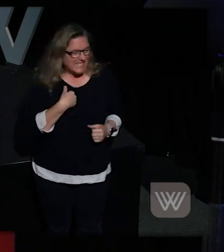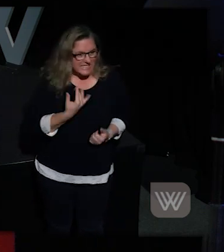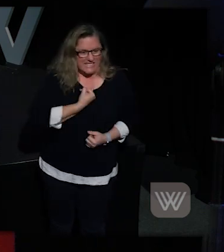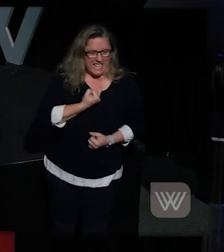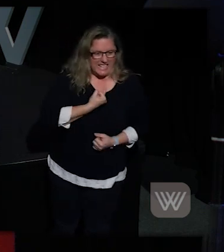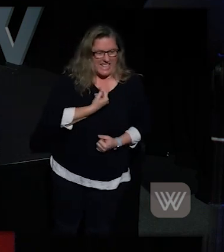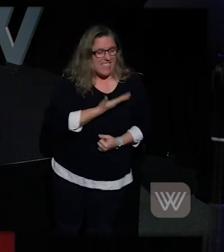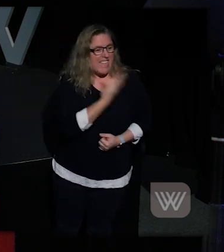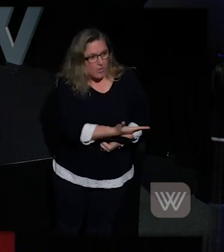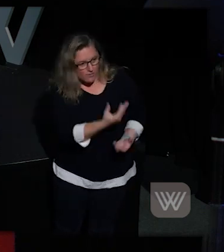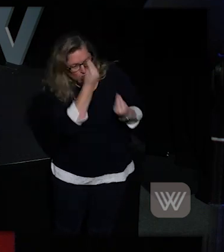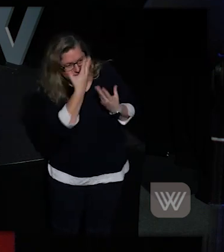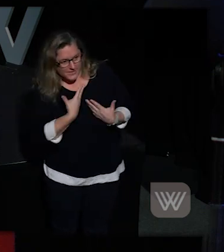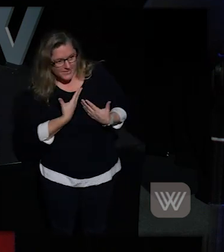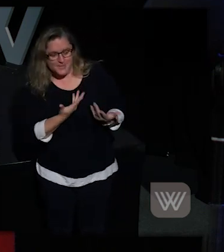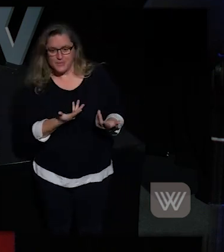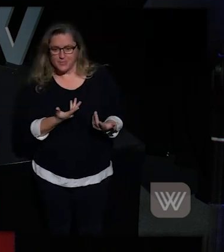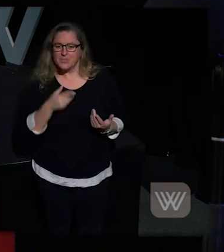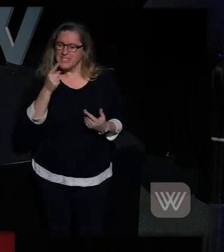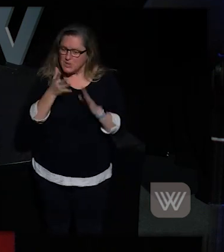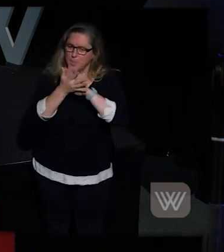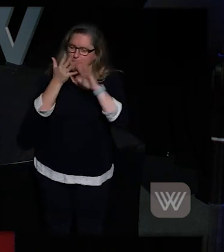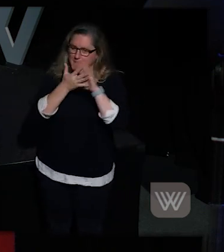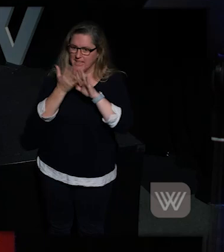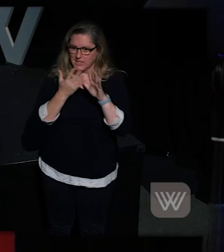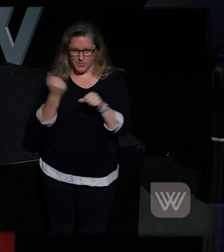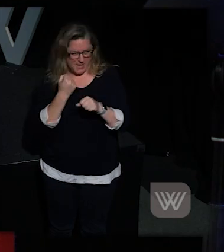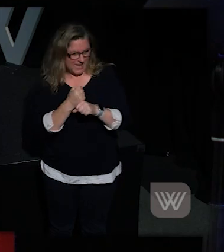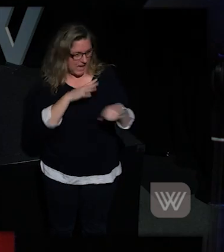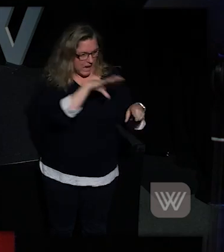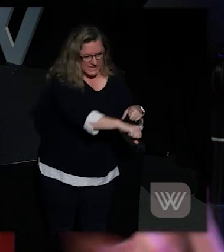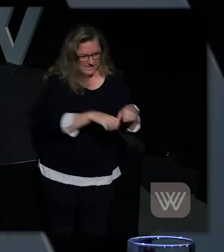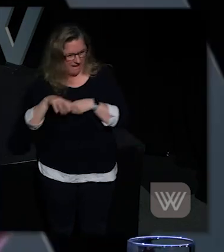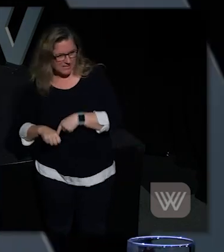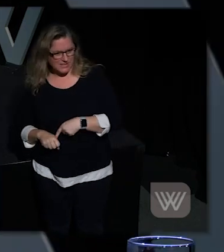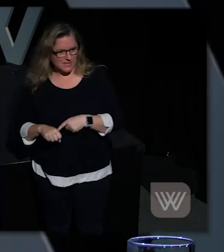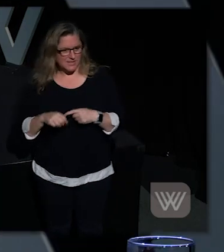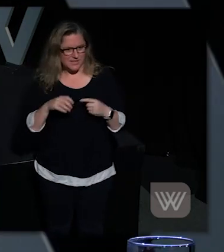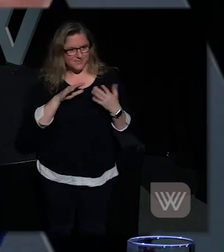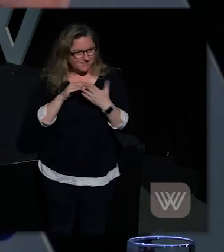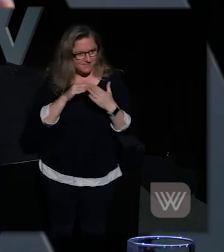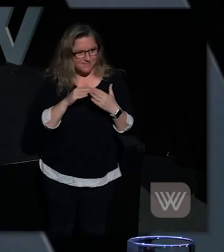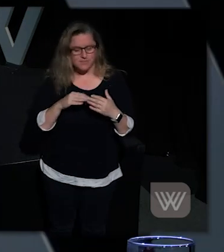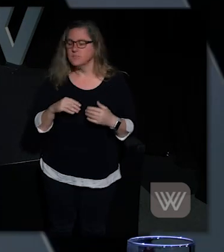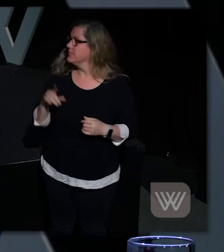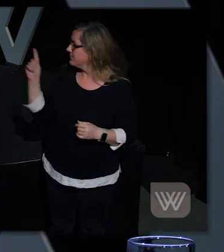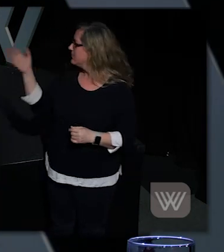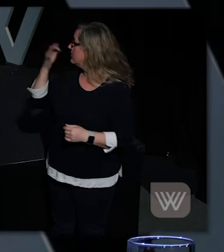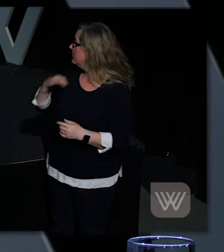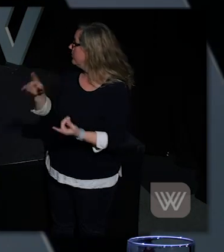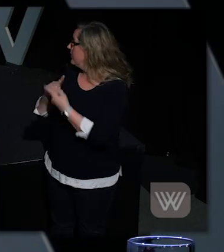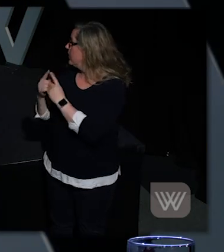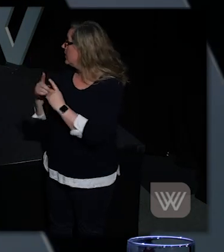Sorry. Thanks for picking that up. And it does create this sort of intense hatred. Yeah, there's a few things in what you just